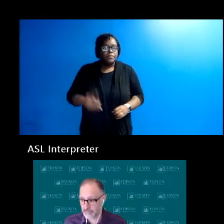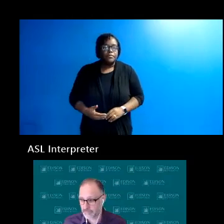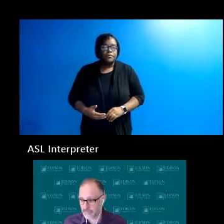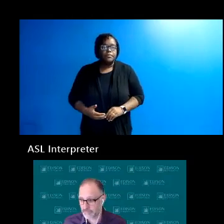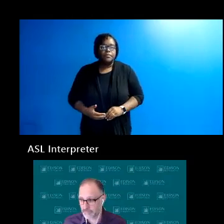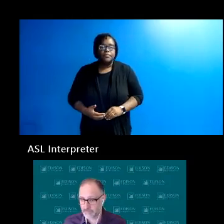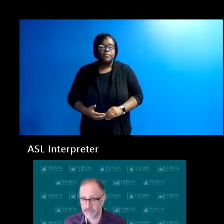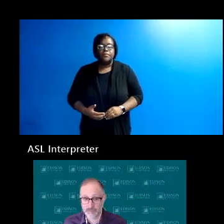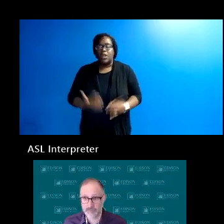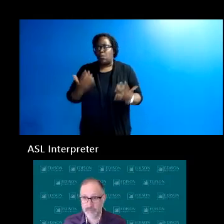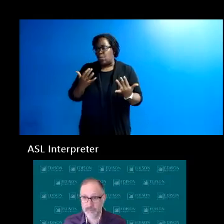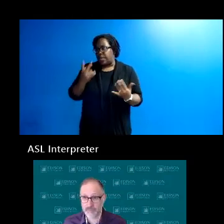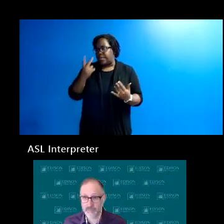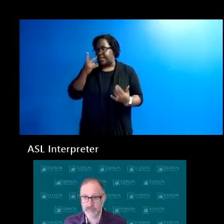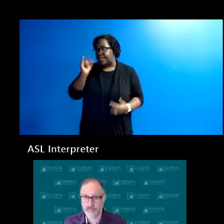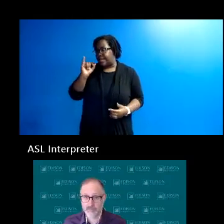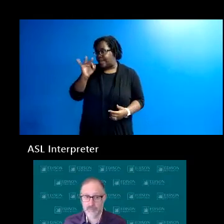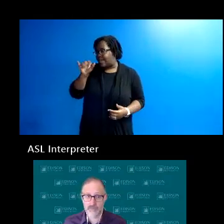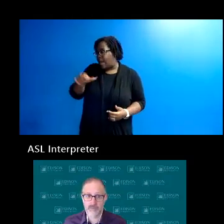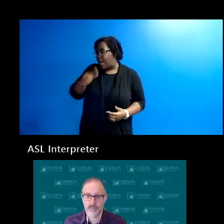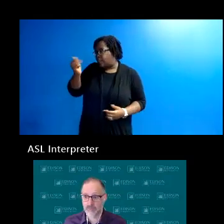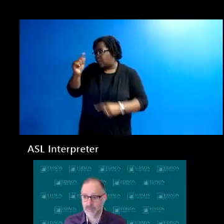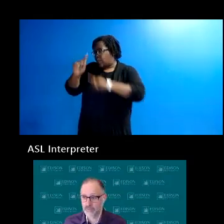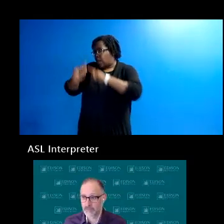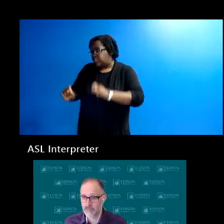I'm waiting to see if another one came through.